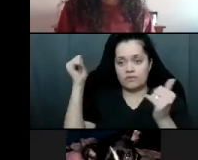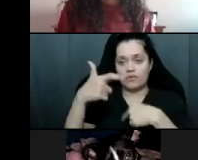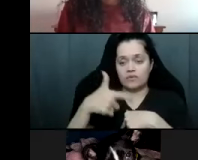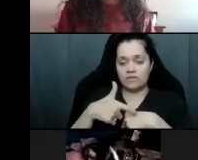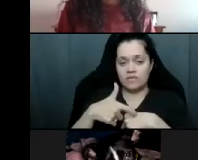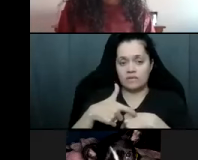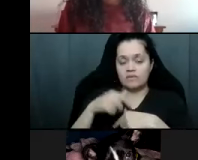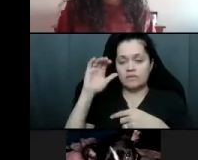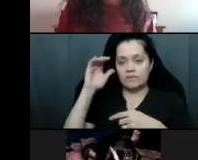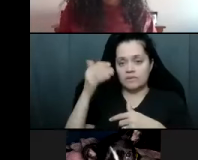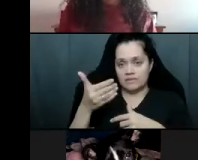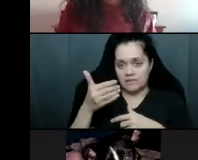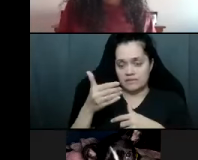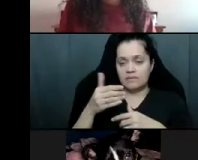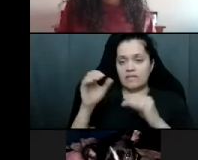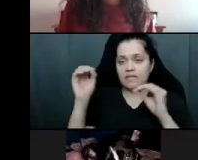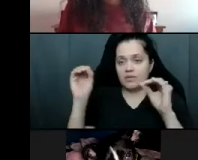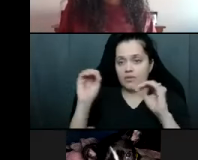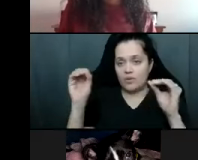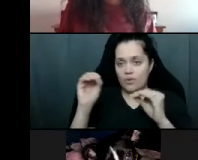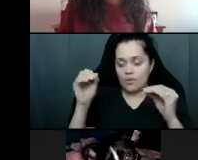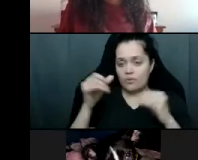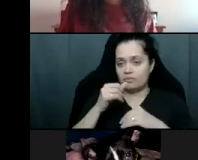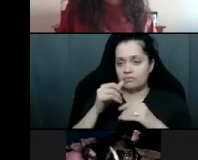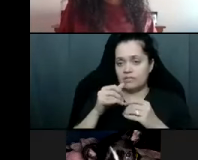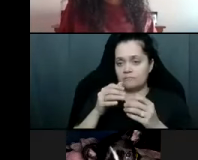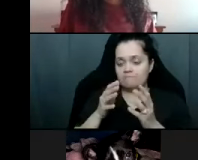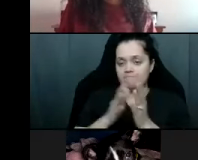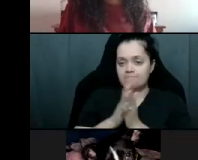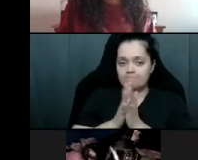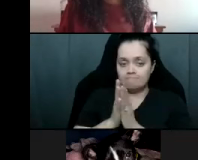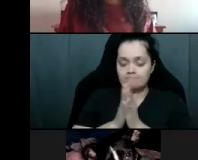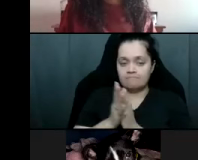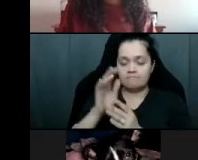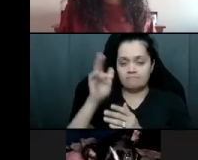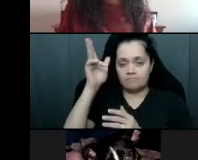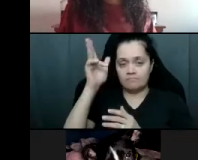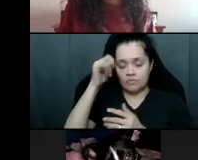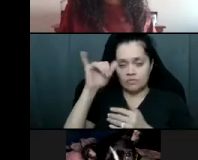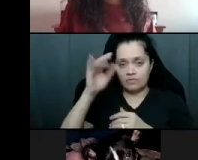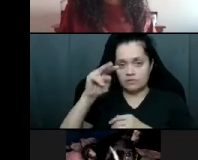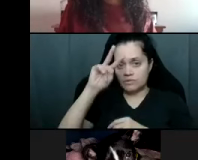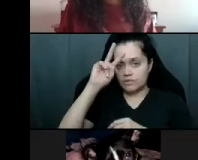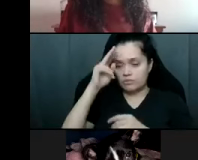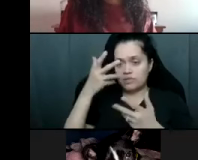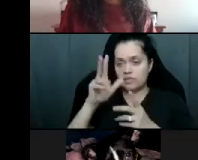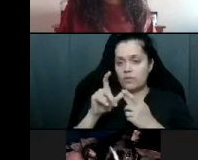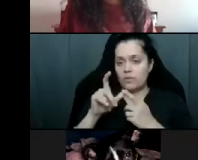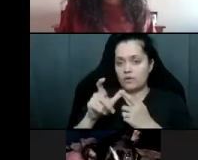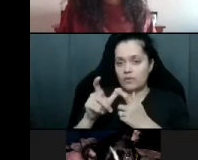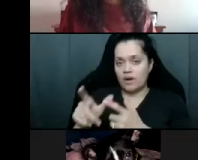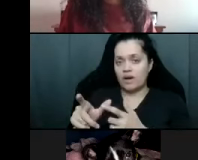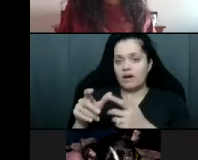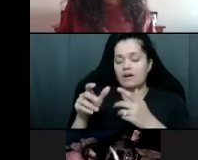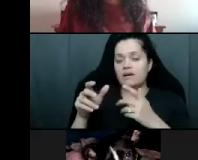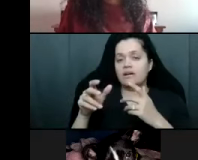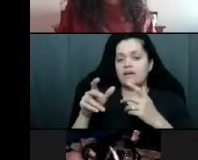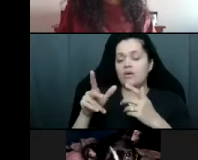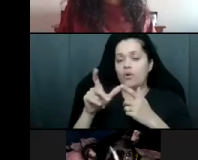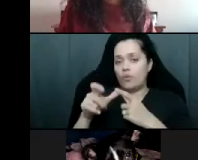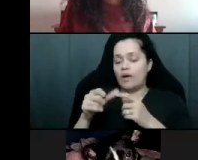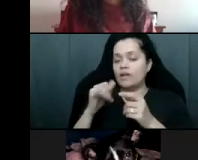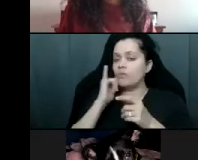seemed that the horse had no ambition. The horse seemed stupid. The horse didn't want to run. The horse run in the wrong